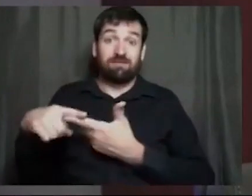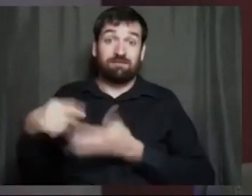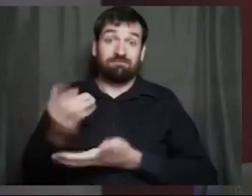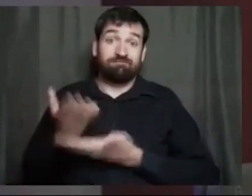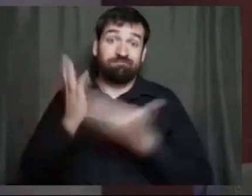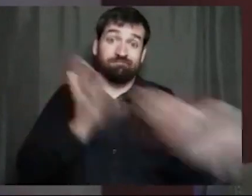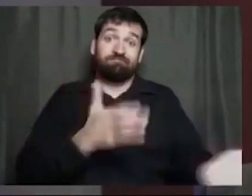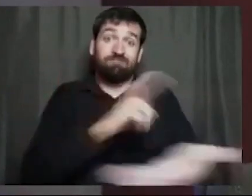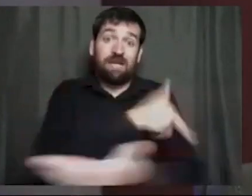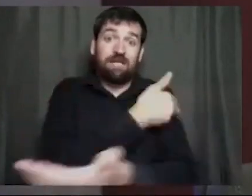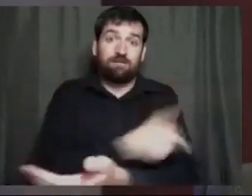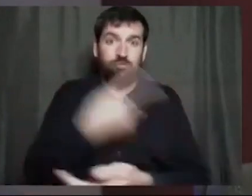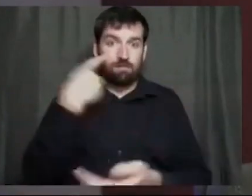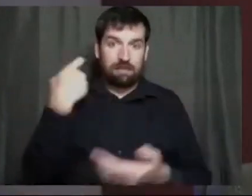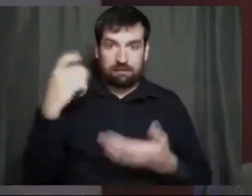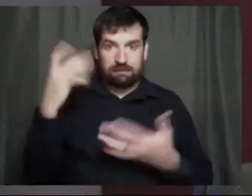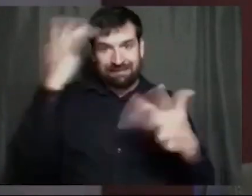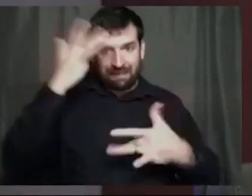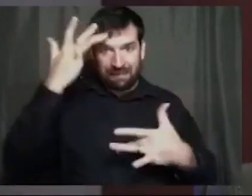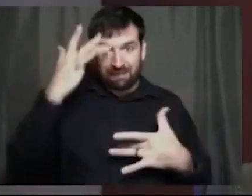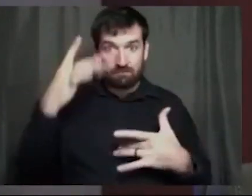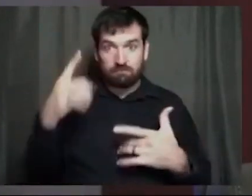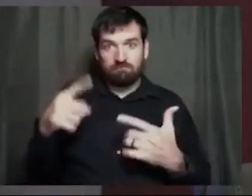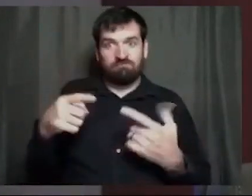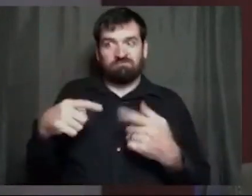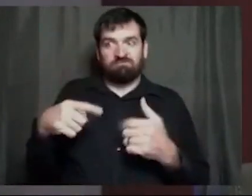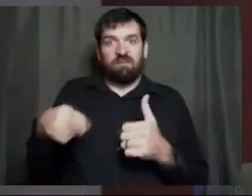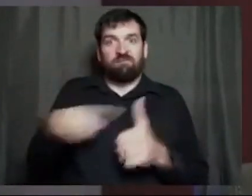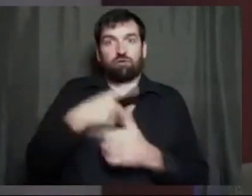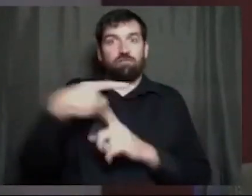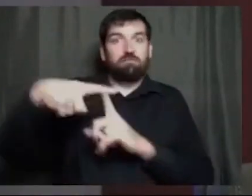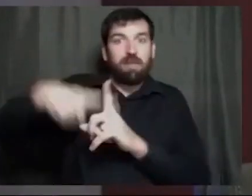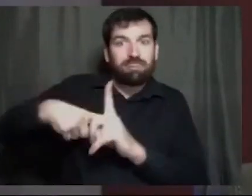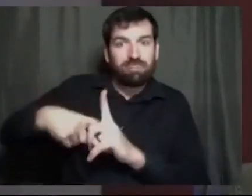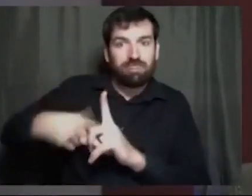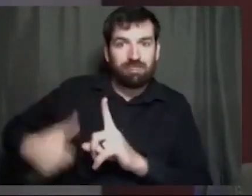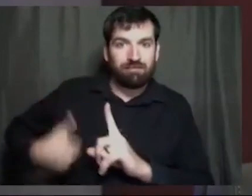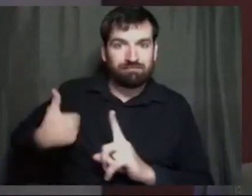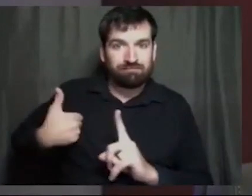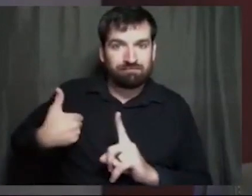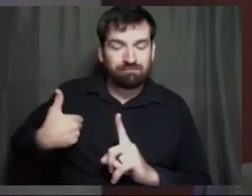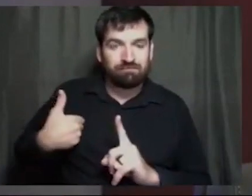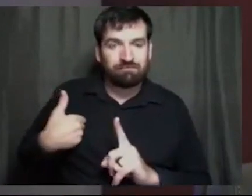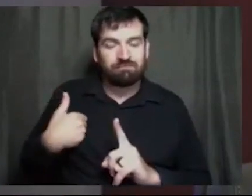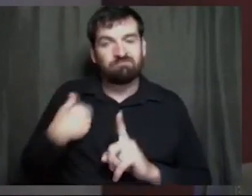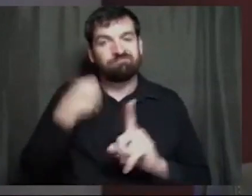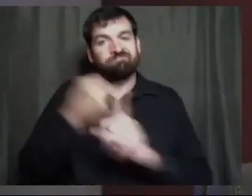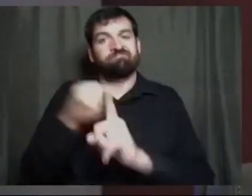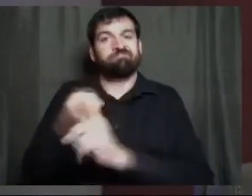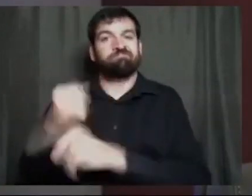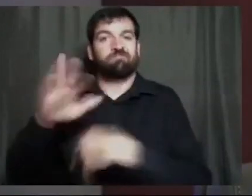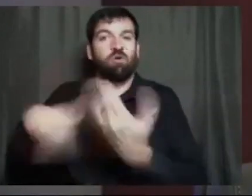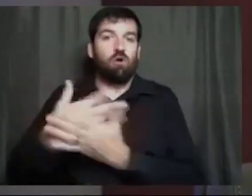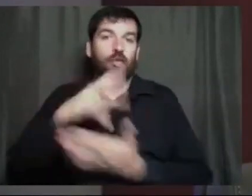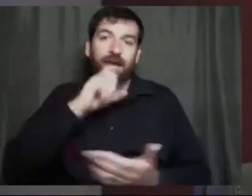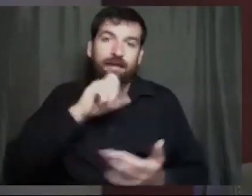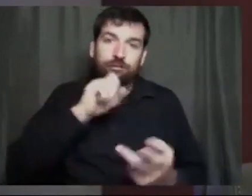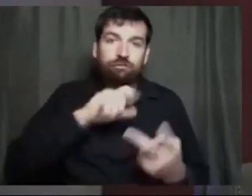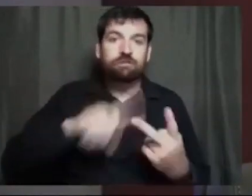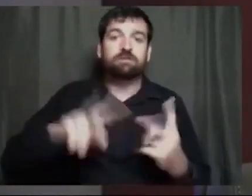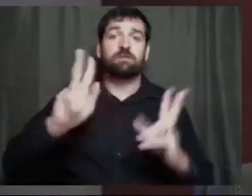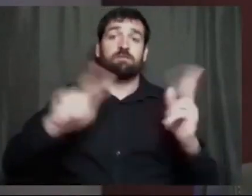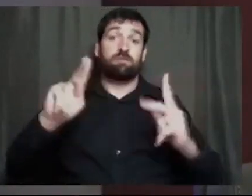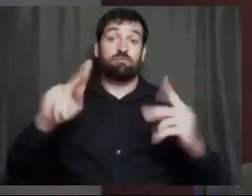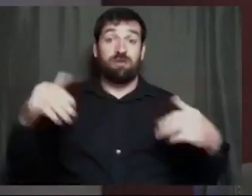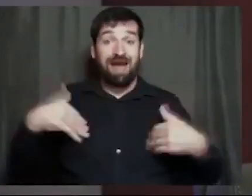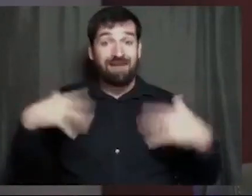in that first month of life. So it's hitting all ages. It's hitting people who have underlying conditions and those